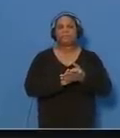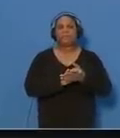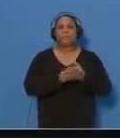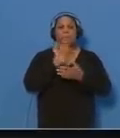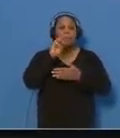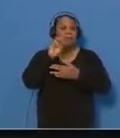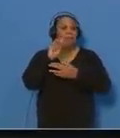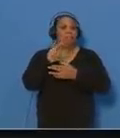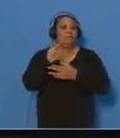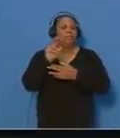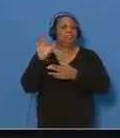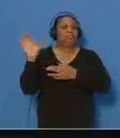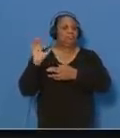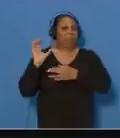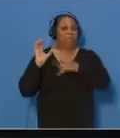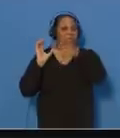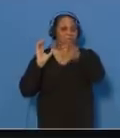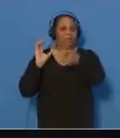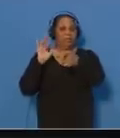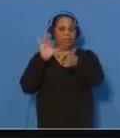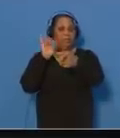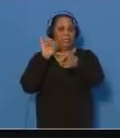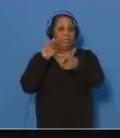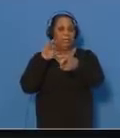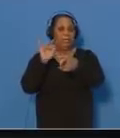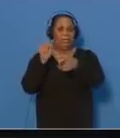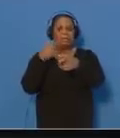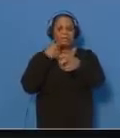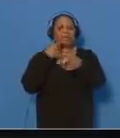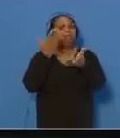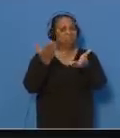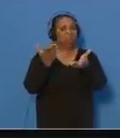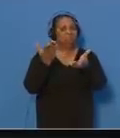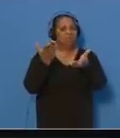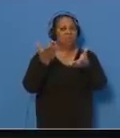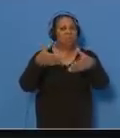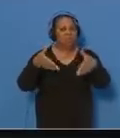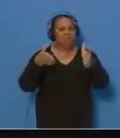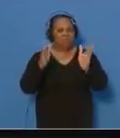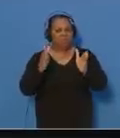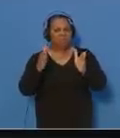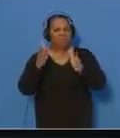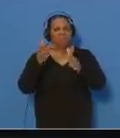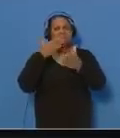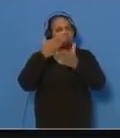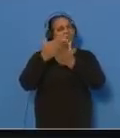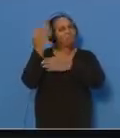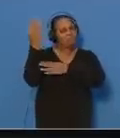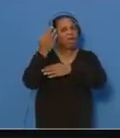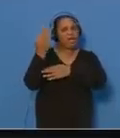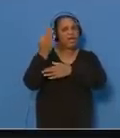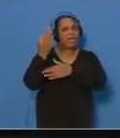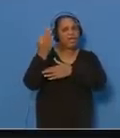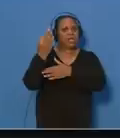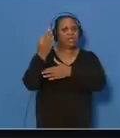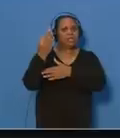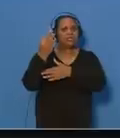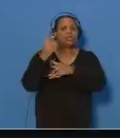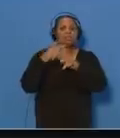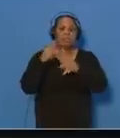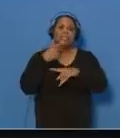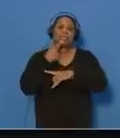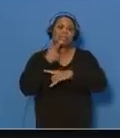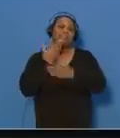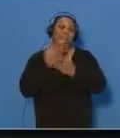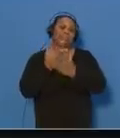Minister Keynes will provide details of what activities will be permitted on Good Friday. However, I will restate that